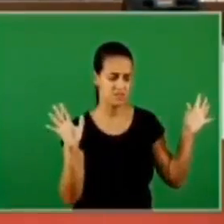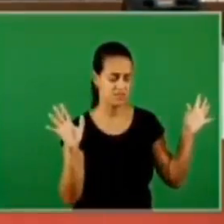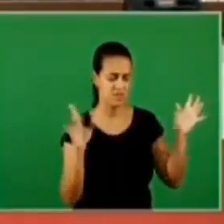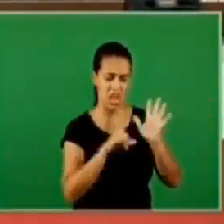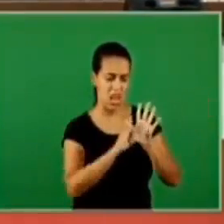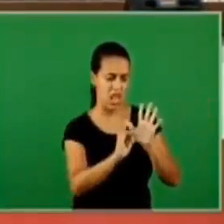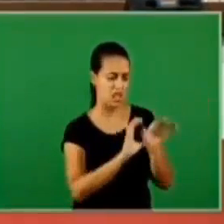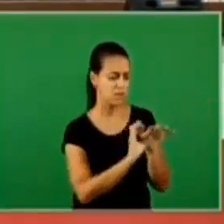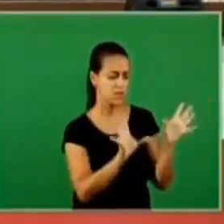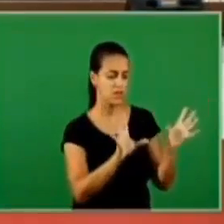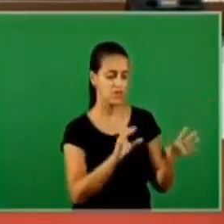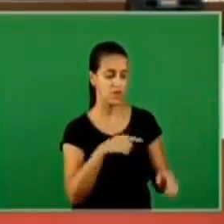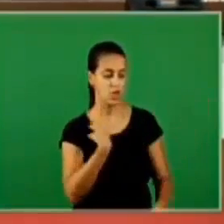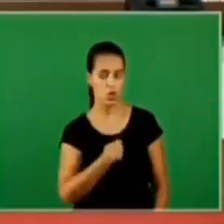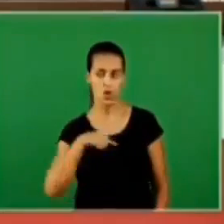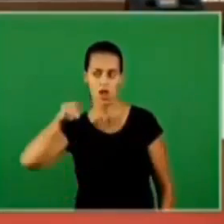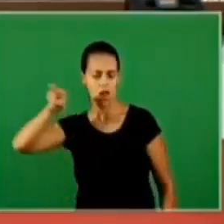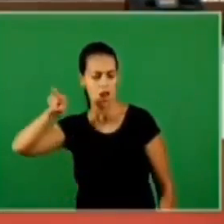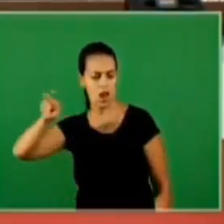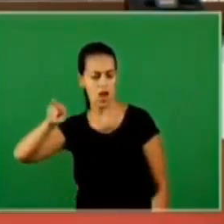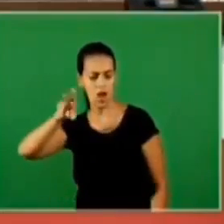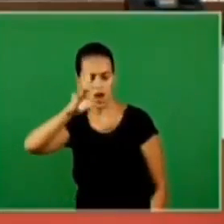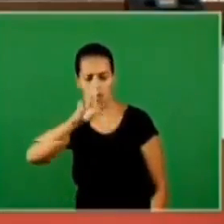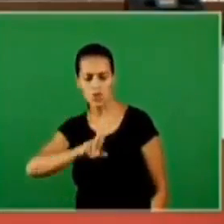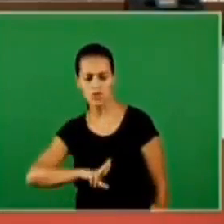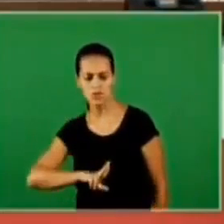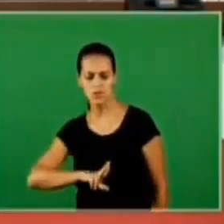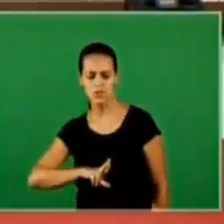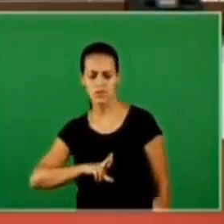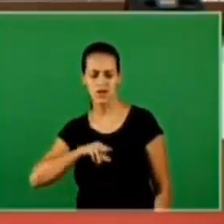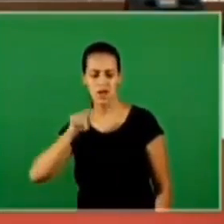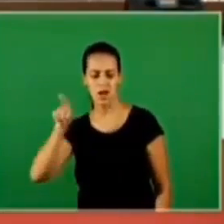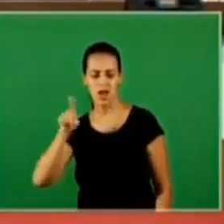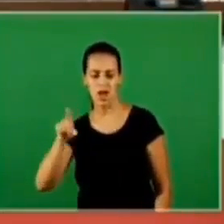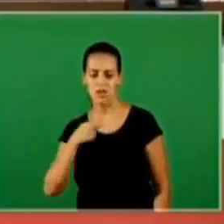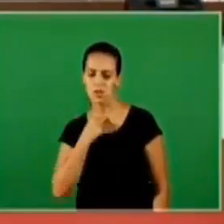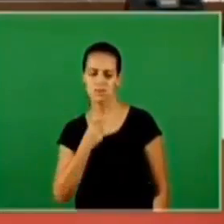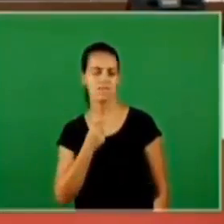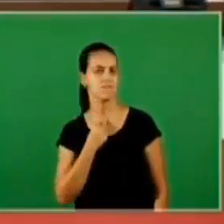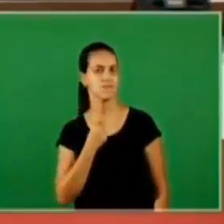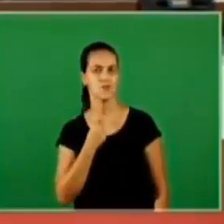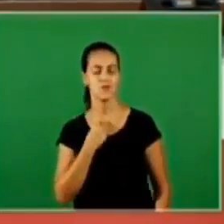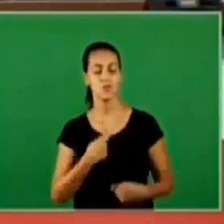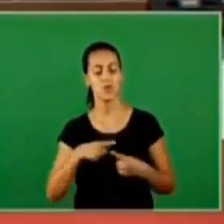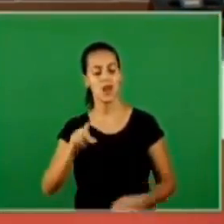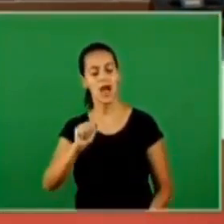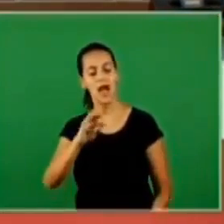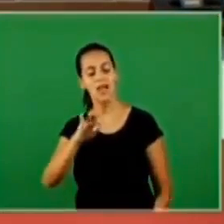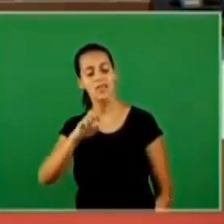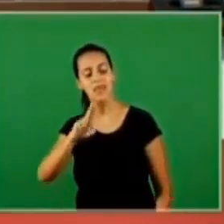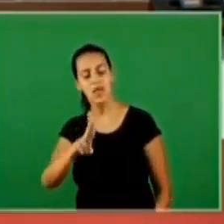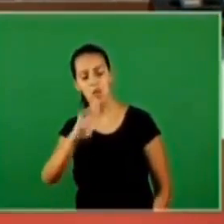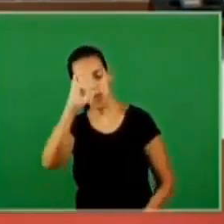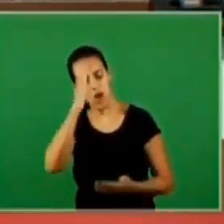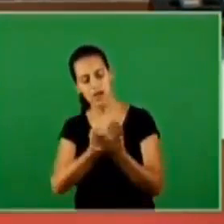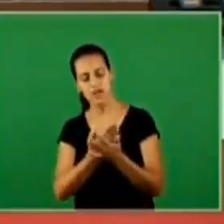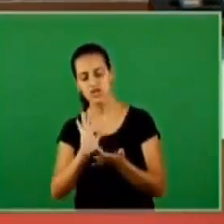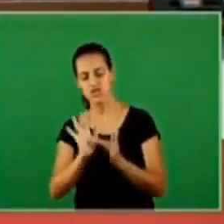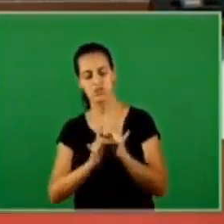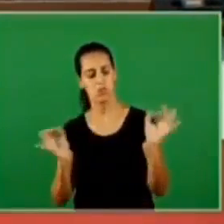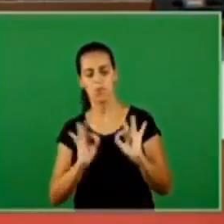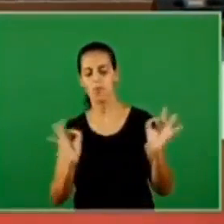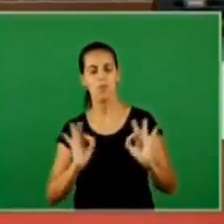about Jesus easily, but we had an inheritance of atheism. Atheism there